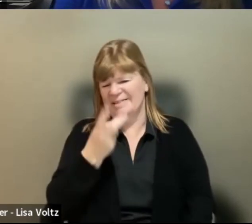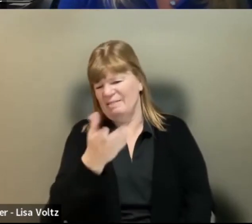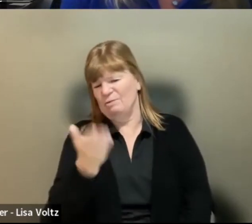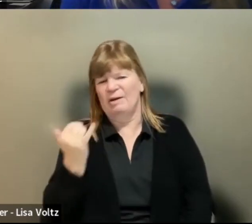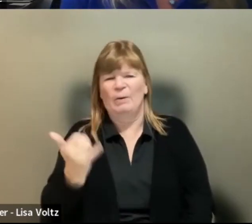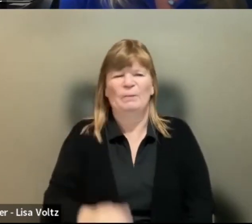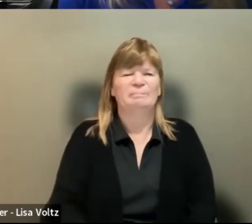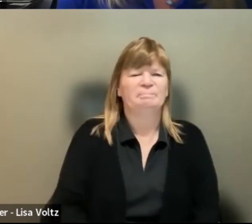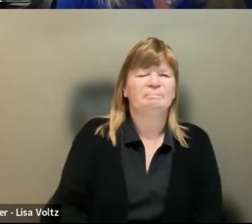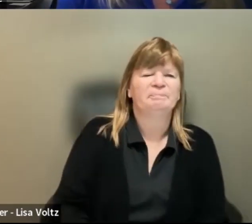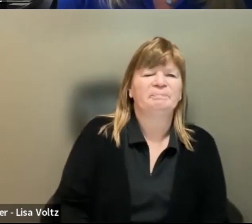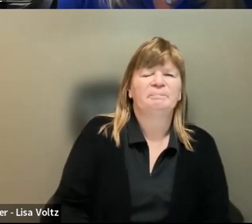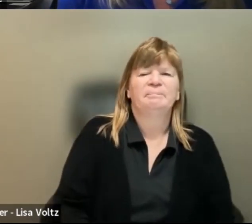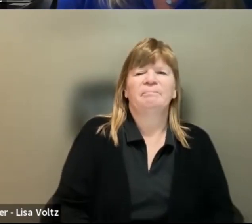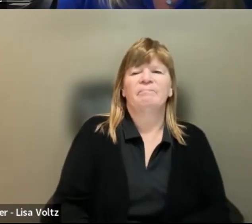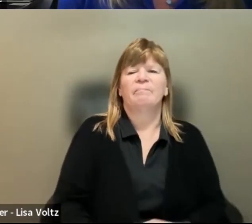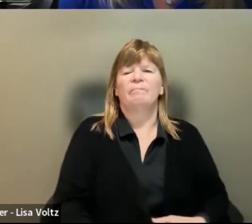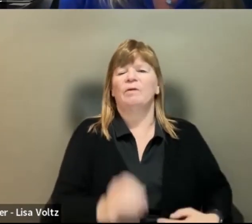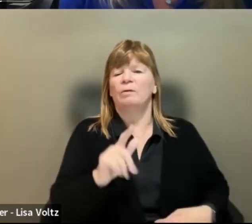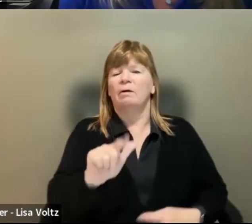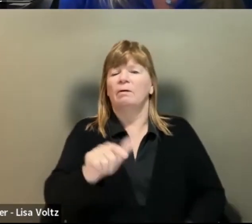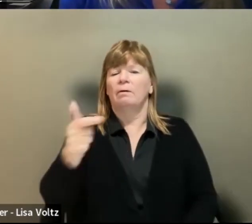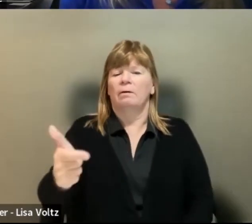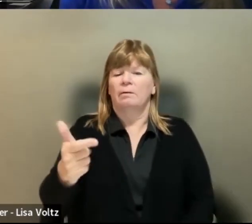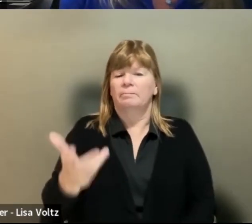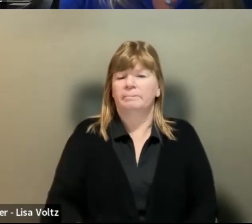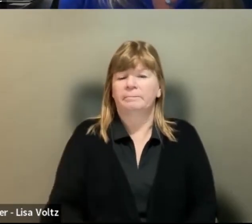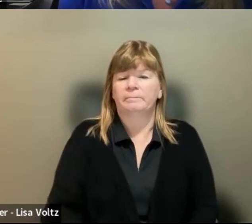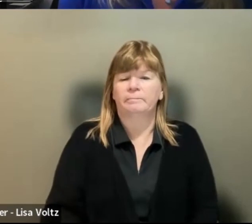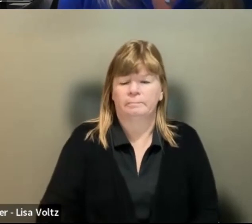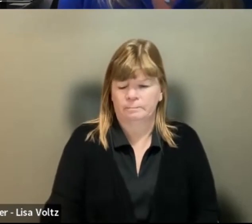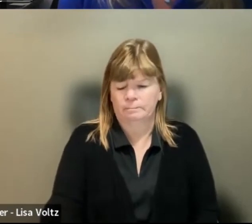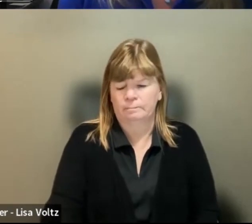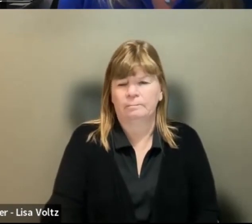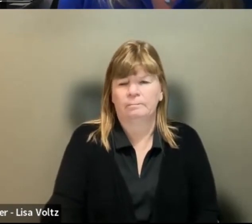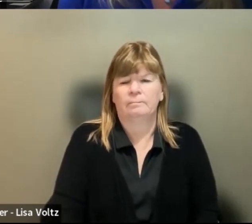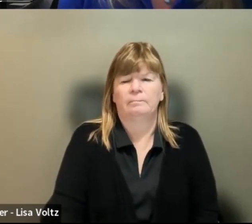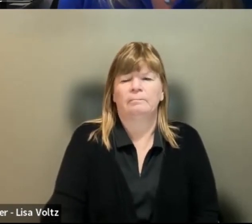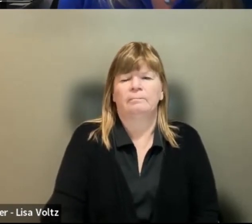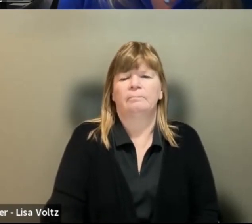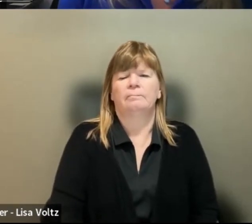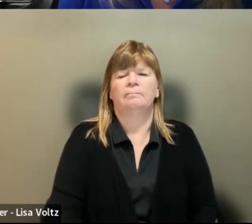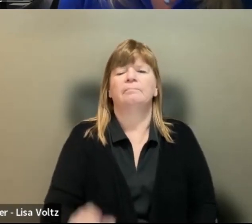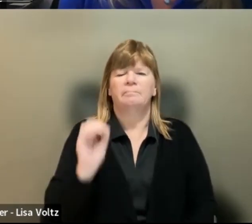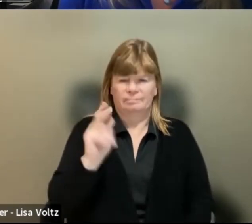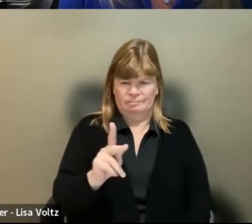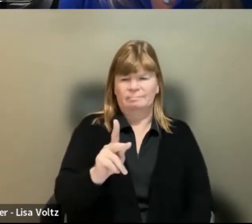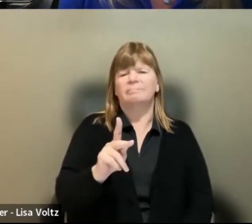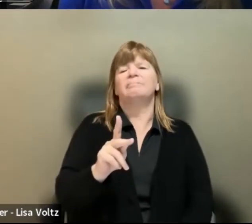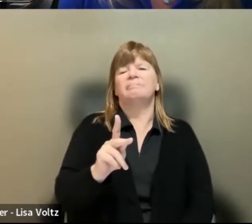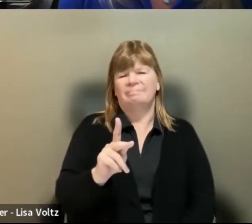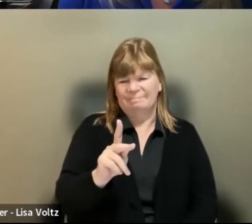now. Genevieve, would you like to go next? Well, sure. Although I will, to be